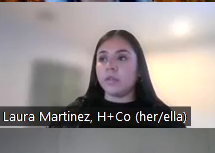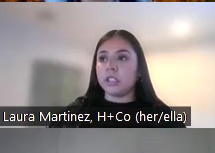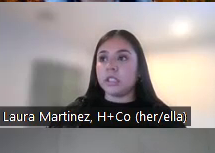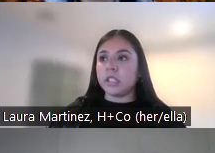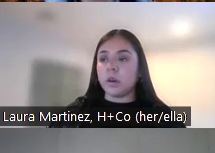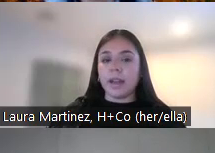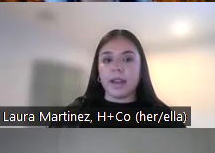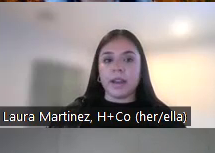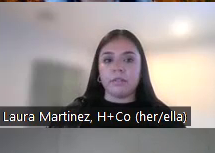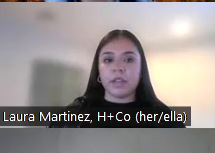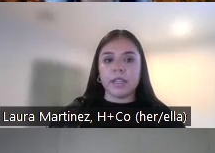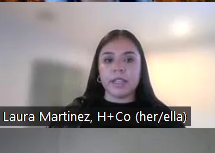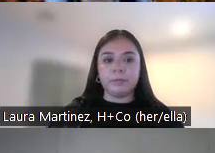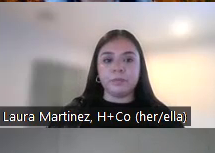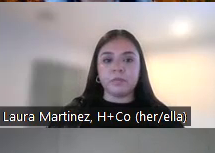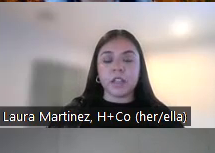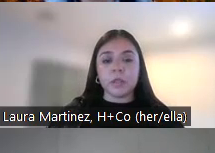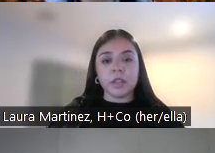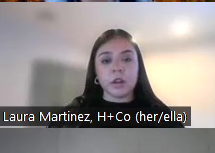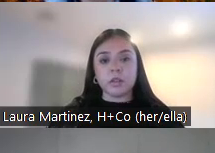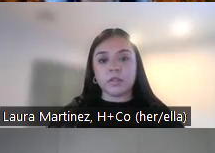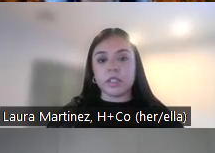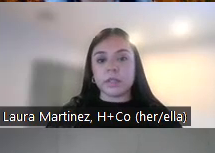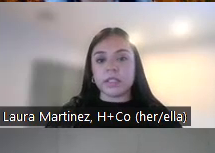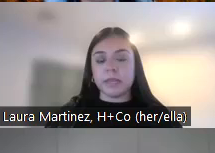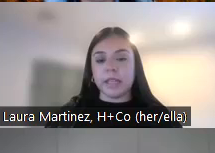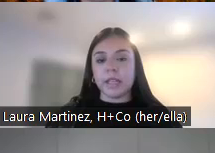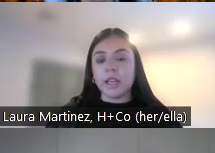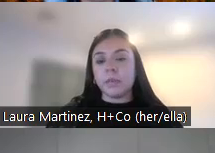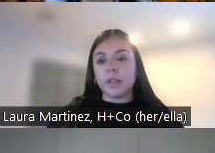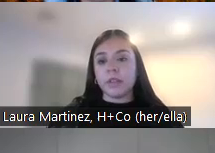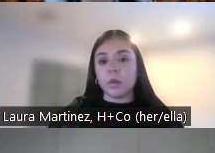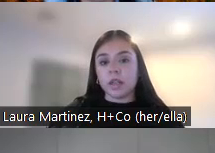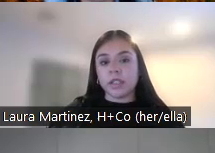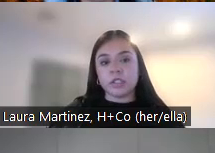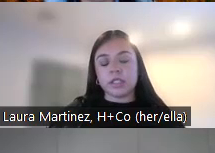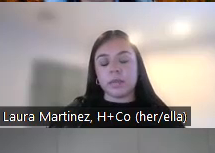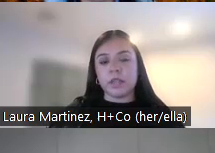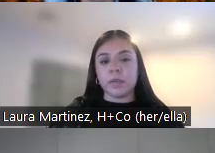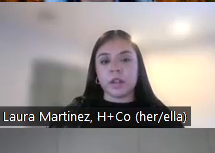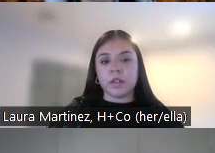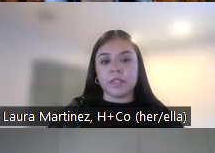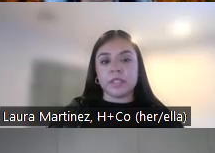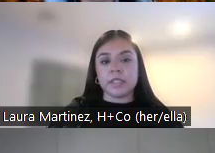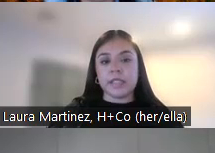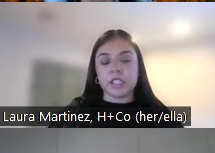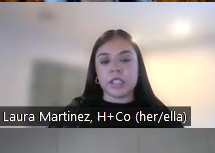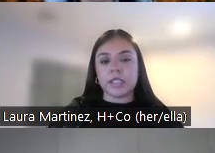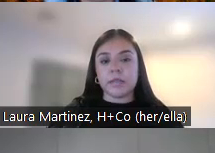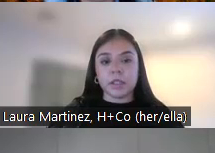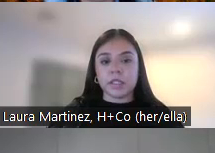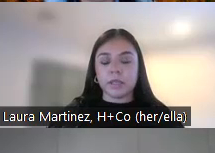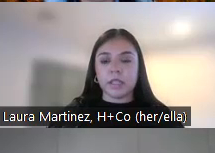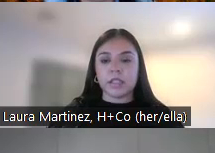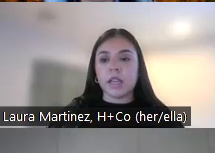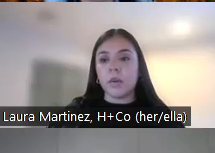we unfortunately don't have a community co-host for this month's meeting, but if you are interested in being a part of the facilitation